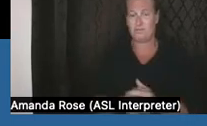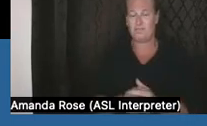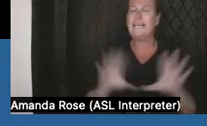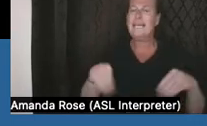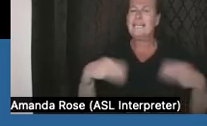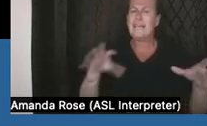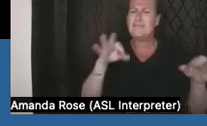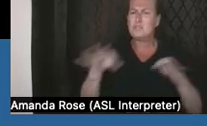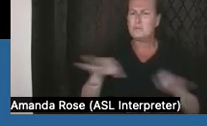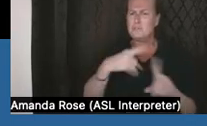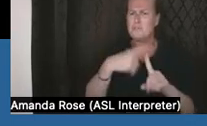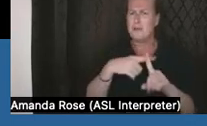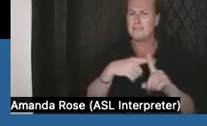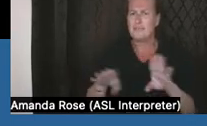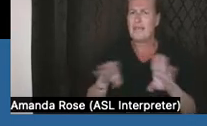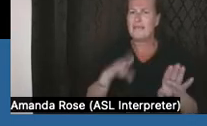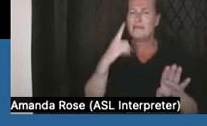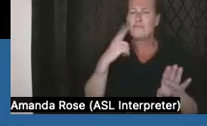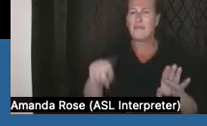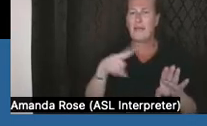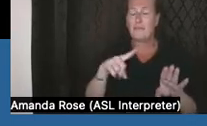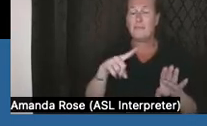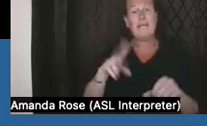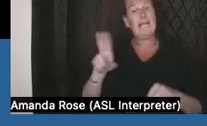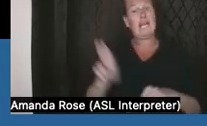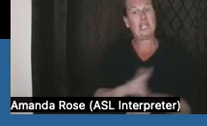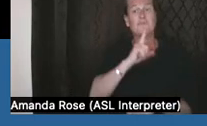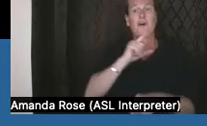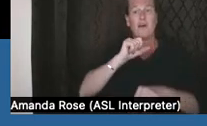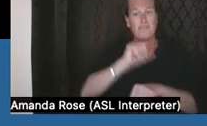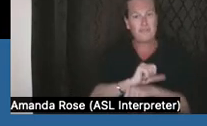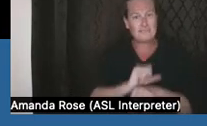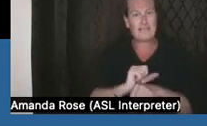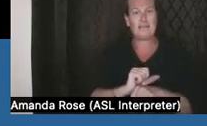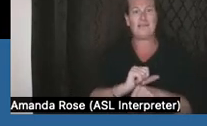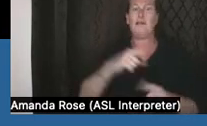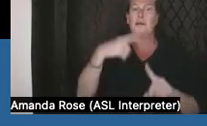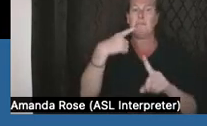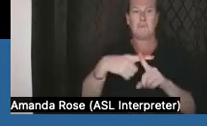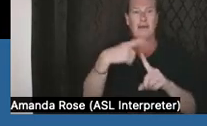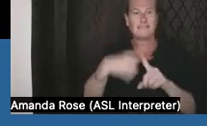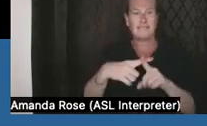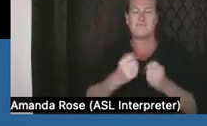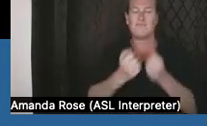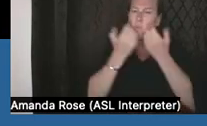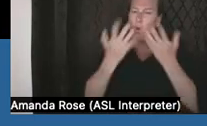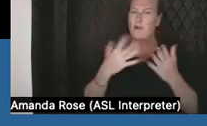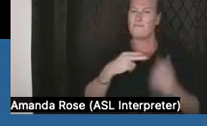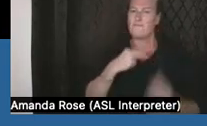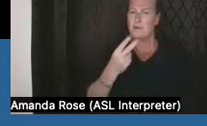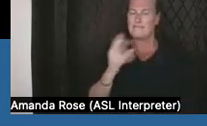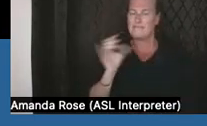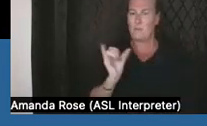them. And a use of authentic, positive, and warm tone of voice is best as well. So when we give a description of